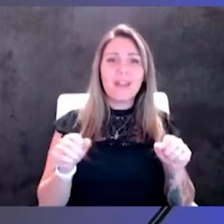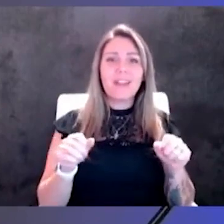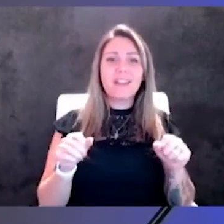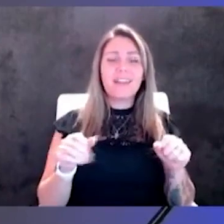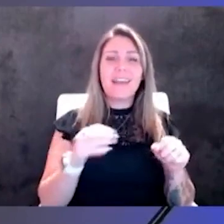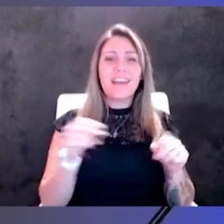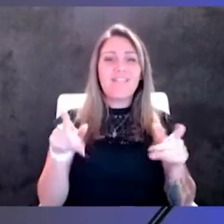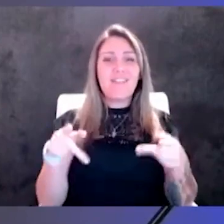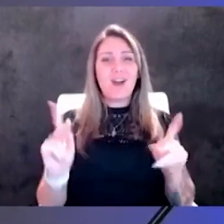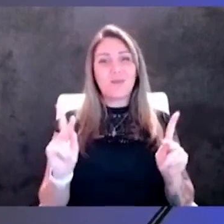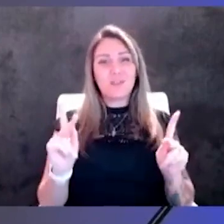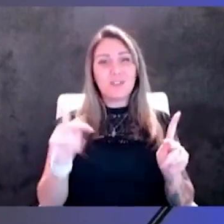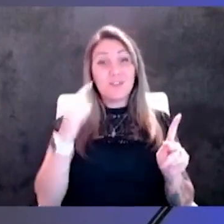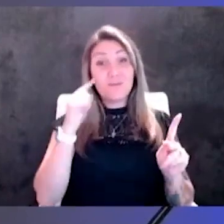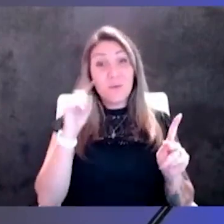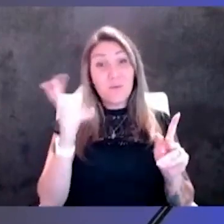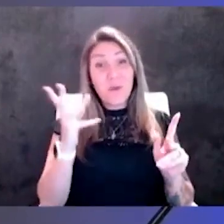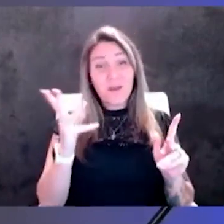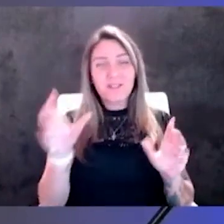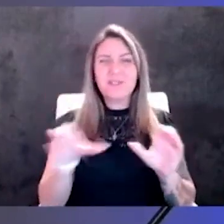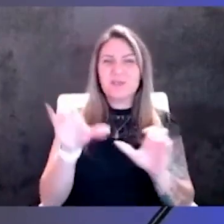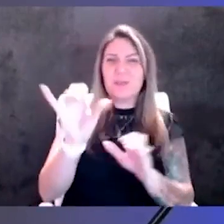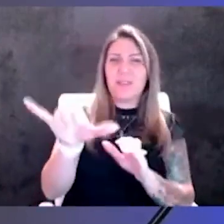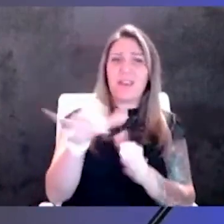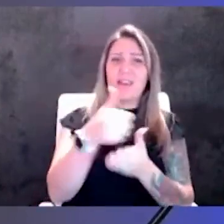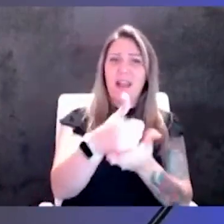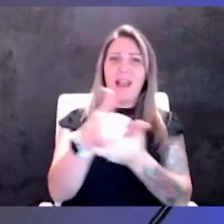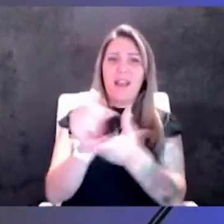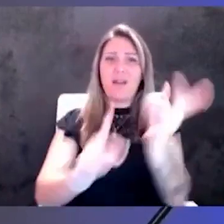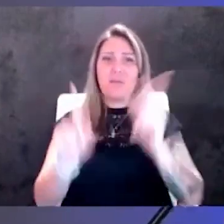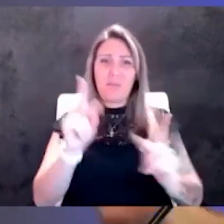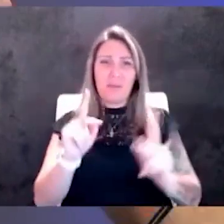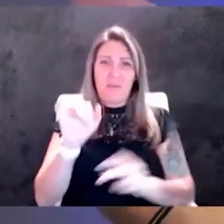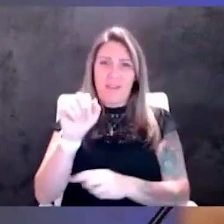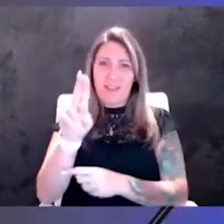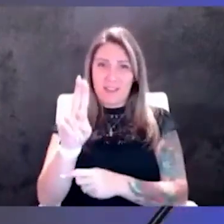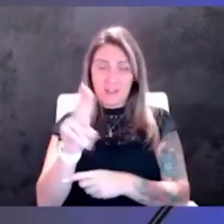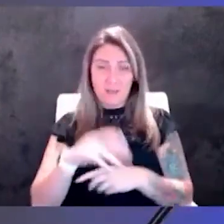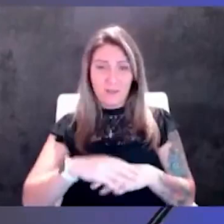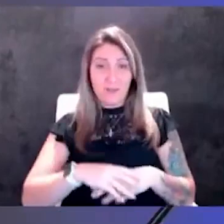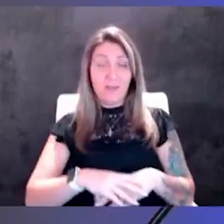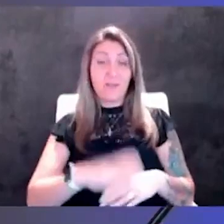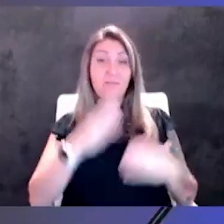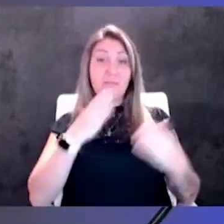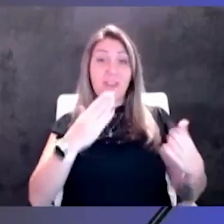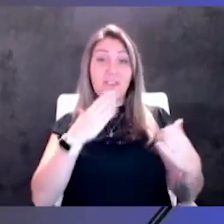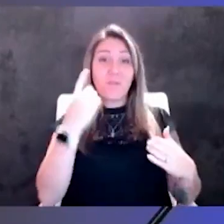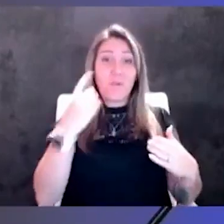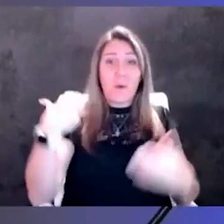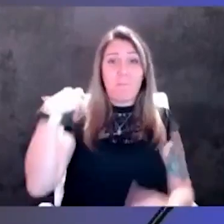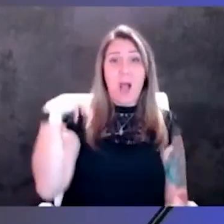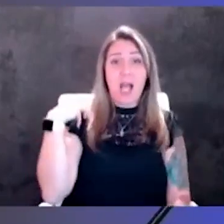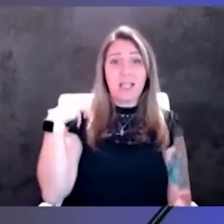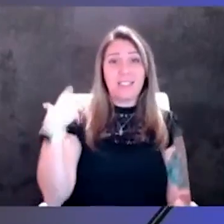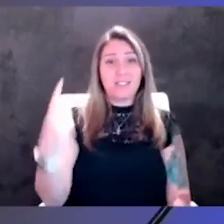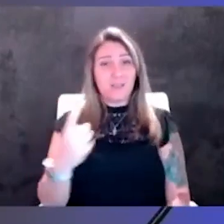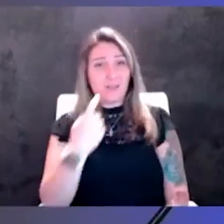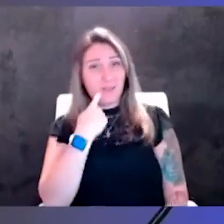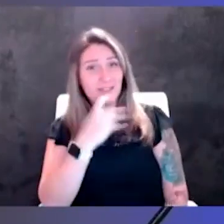opportunity to do that and to help people out in the ICU. I'm thankful for the boss that you just talked about, my